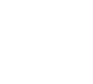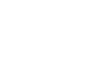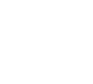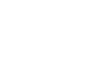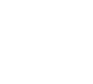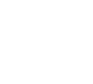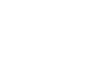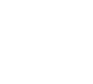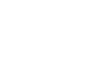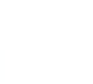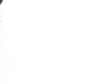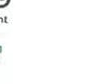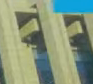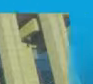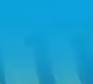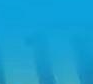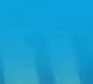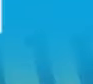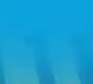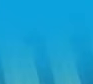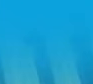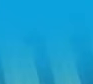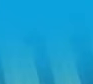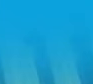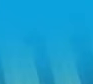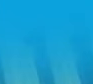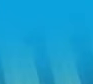784-323-068. The Uganda-Tanzania Business Forum is organized by